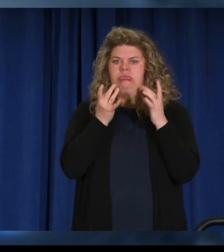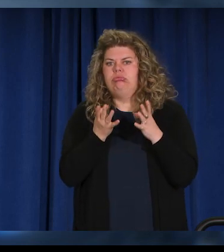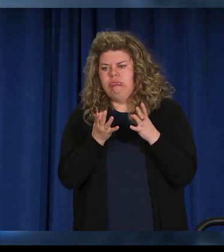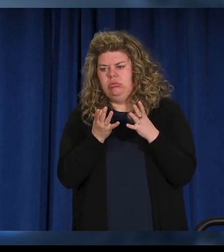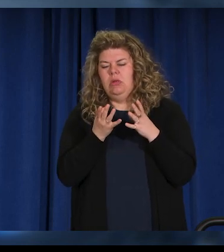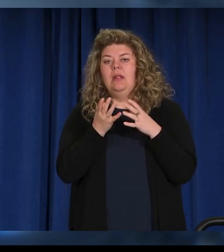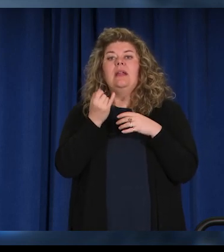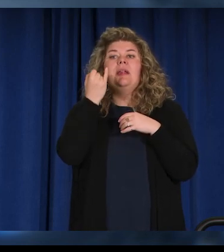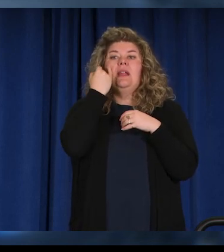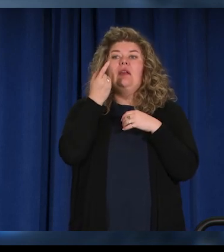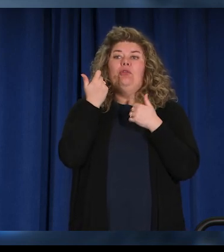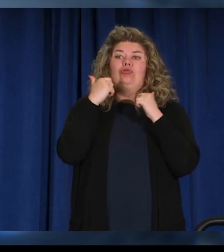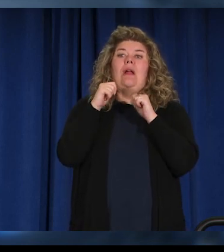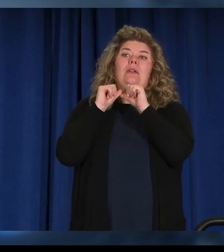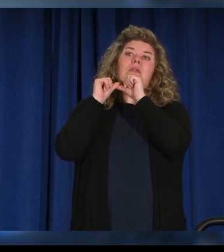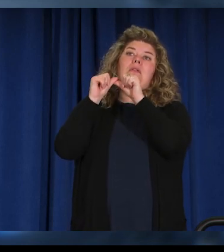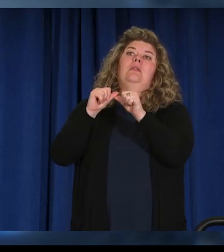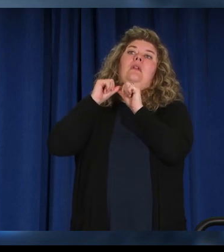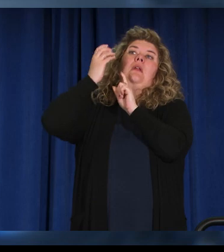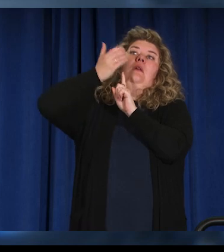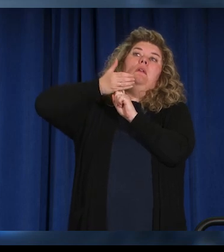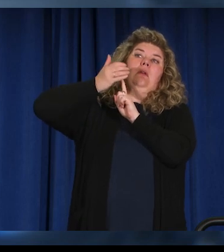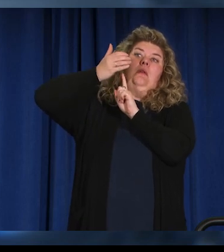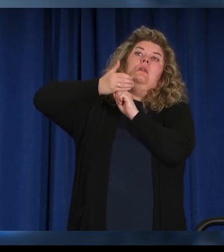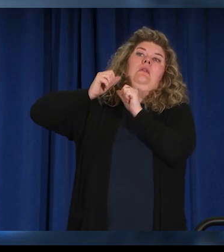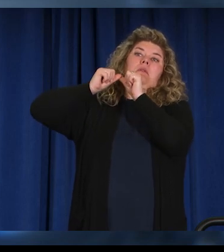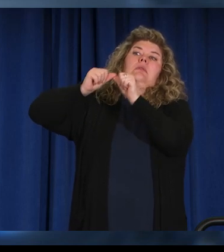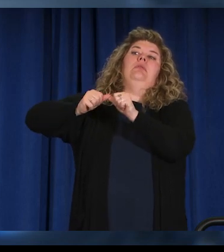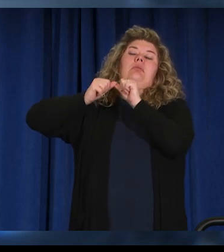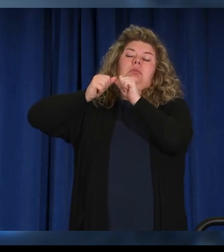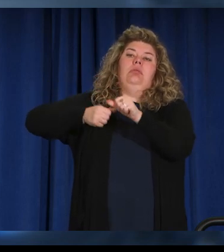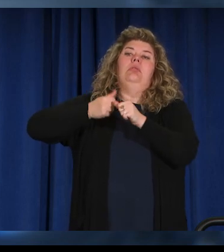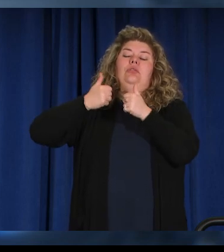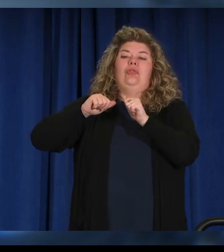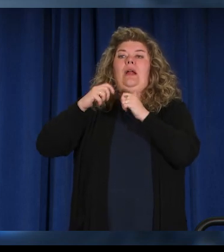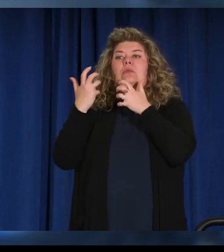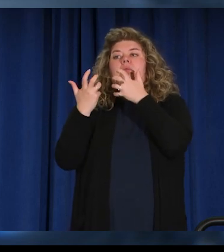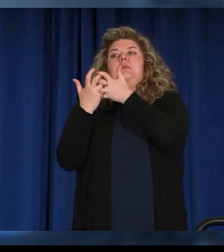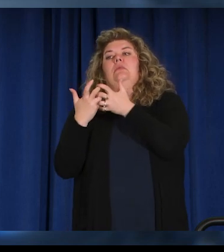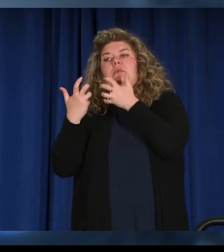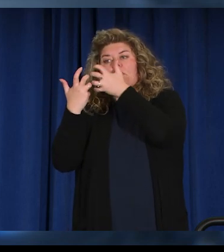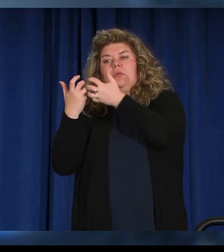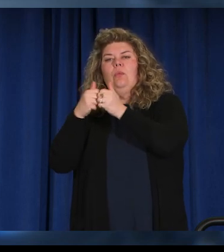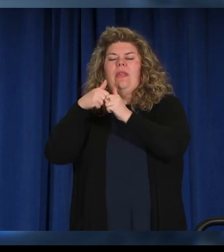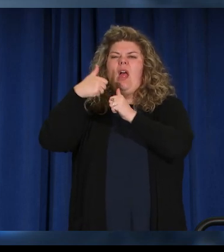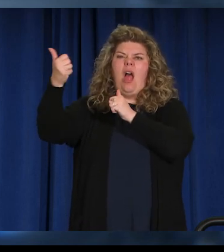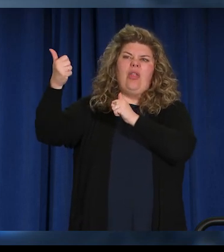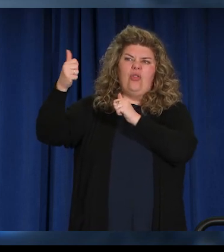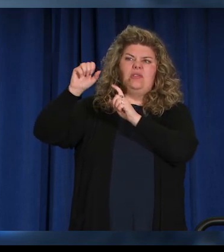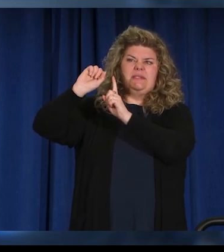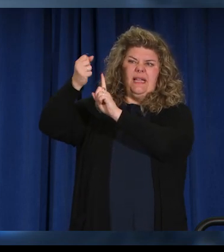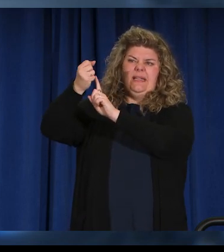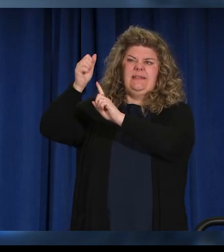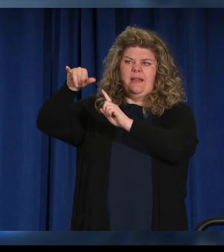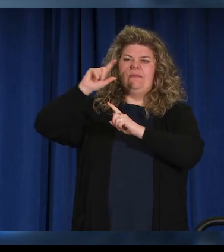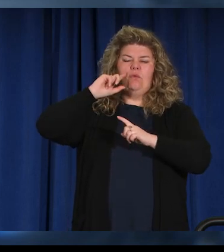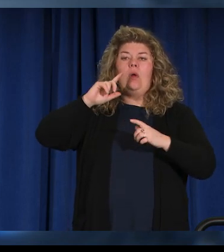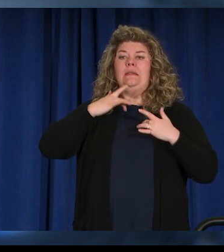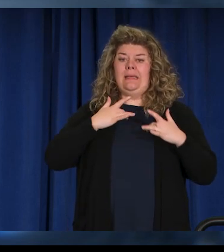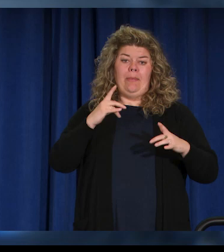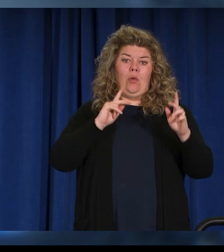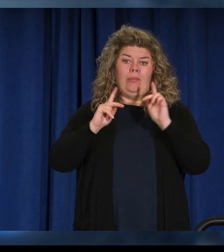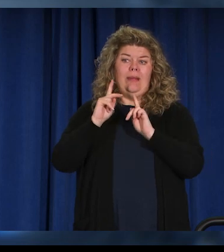individuals are subject to prolonged periods of masking their traits and conforming to neurotypical expectations, leading them